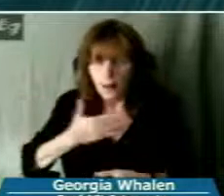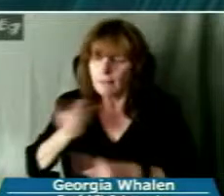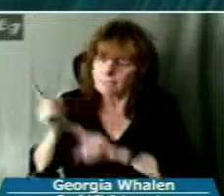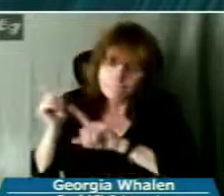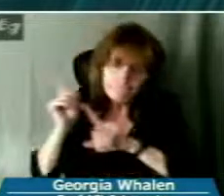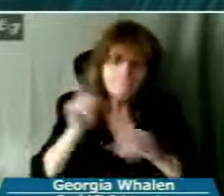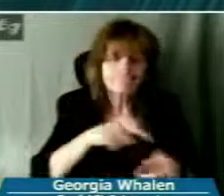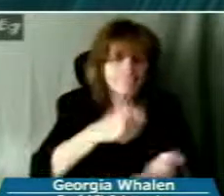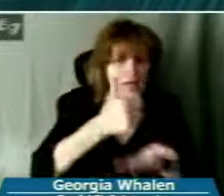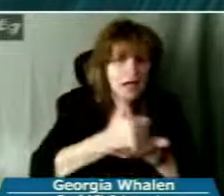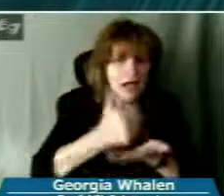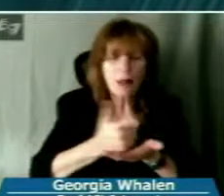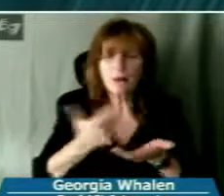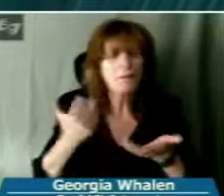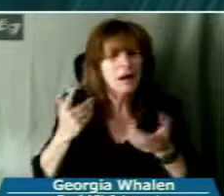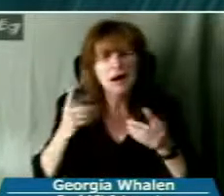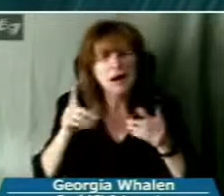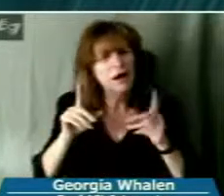things to all people.